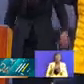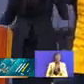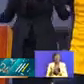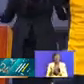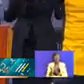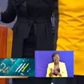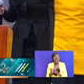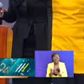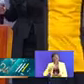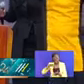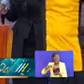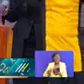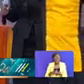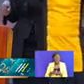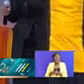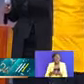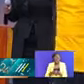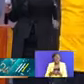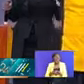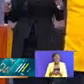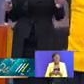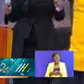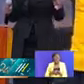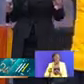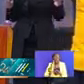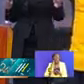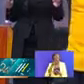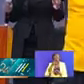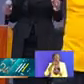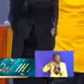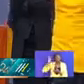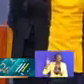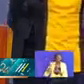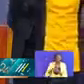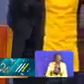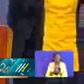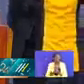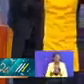Jesus it shall come to